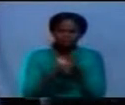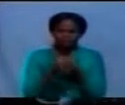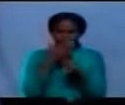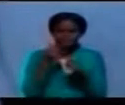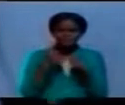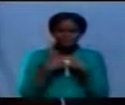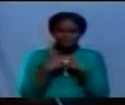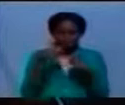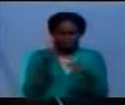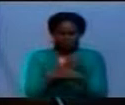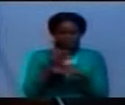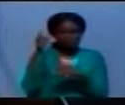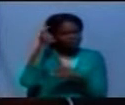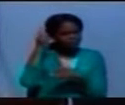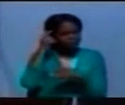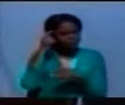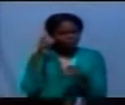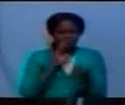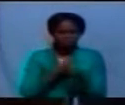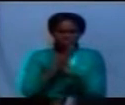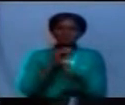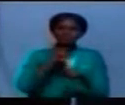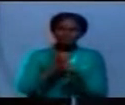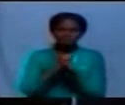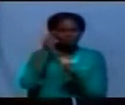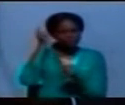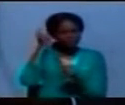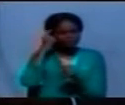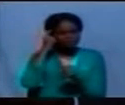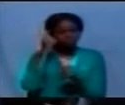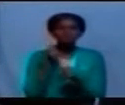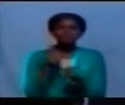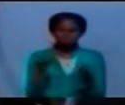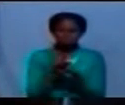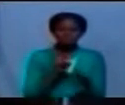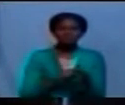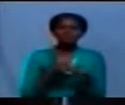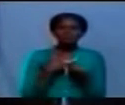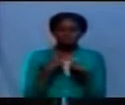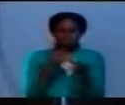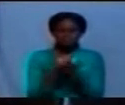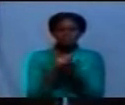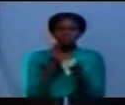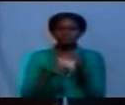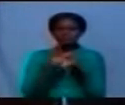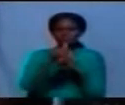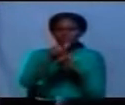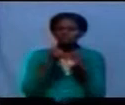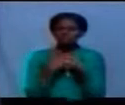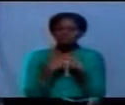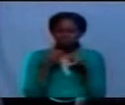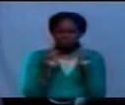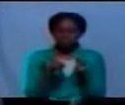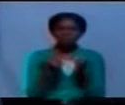create an entrepreneurial mind. And once you create an entrepreneurial mindset, the seed capital you have, you can now want to